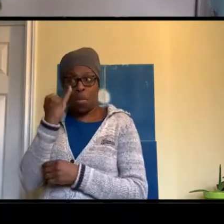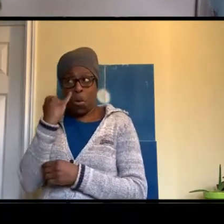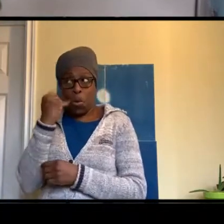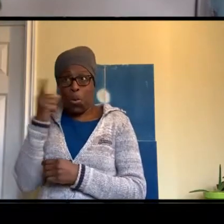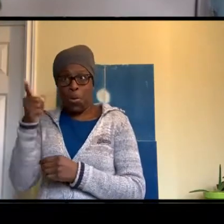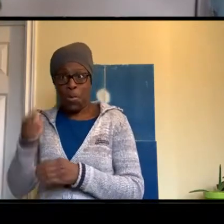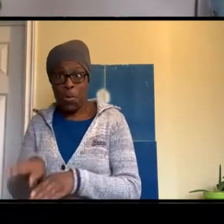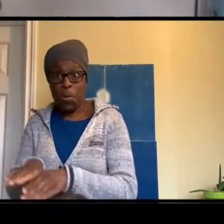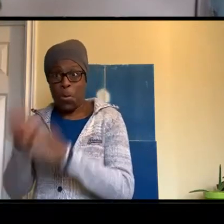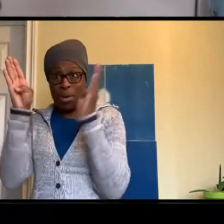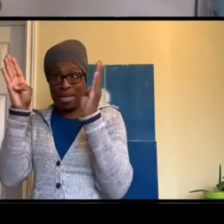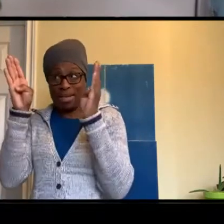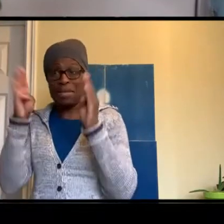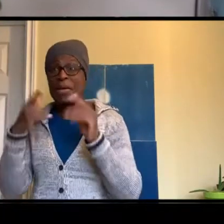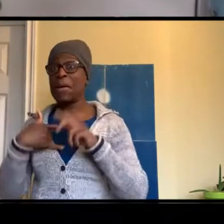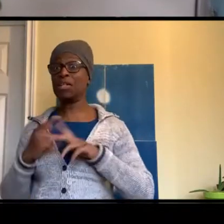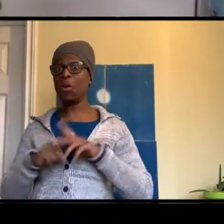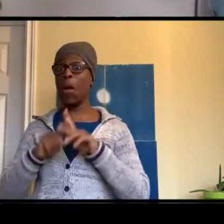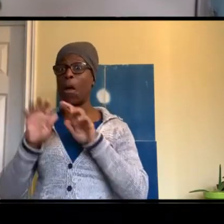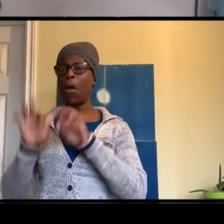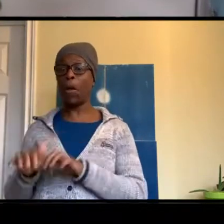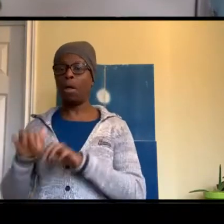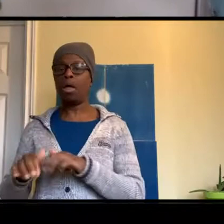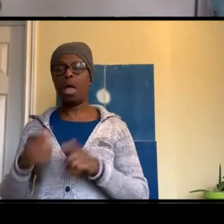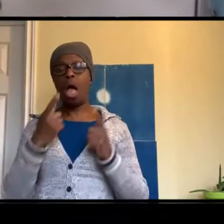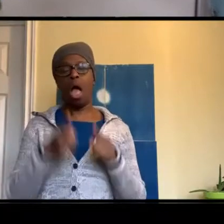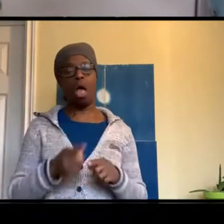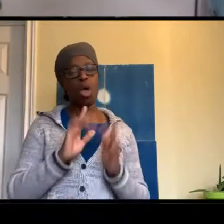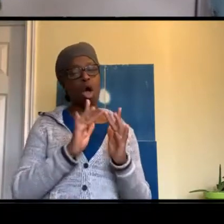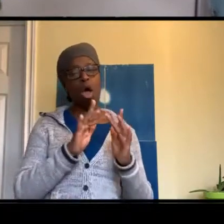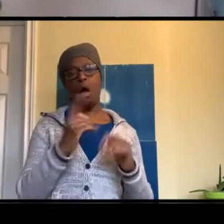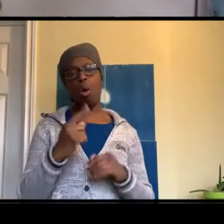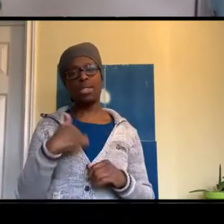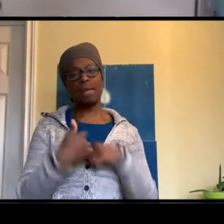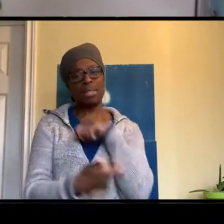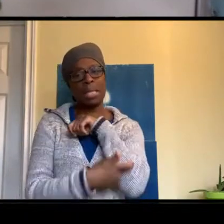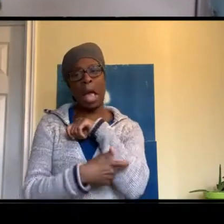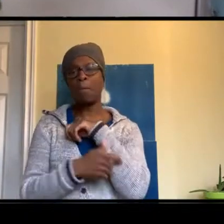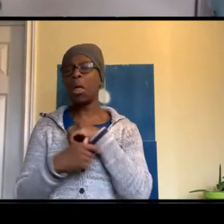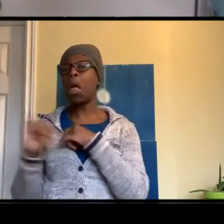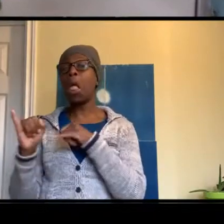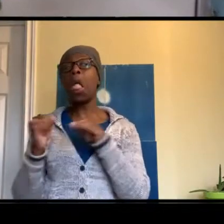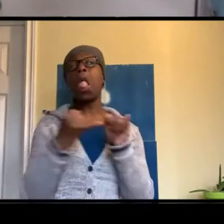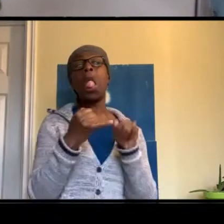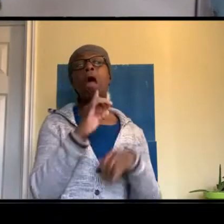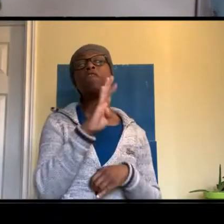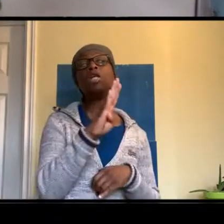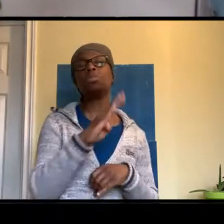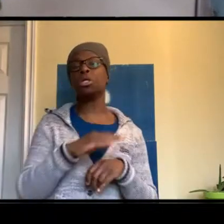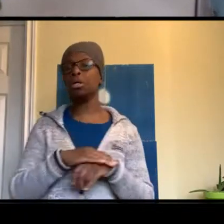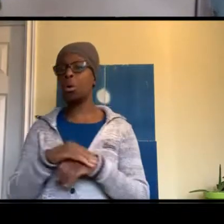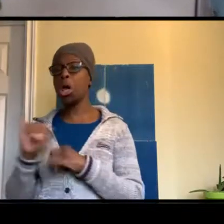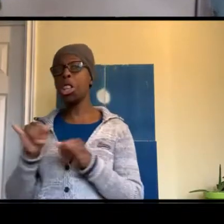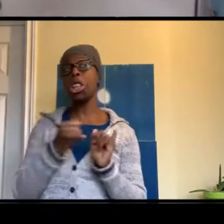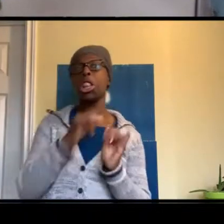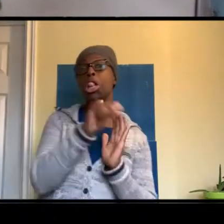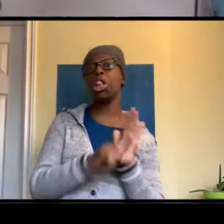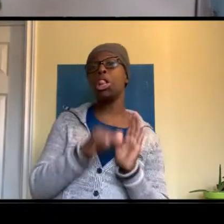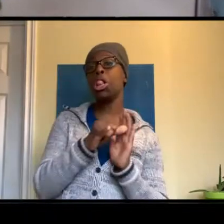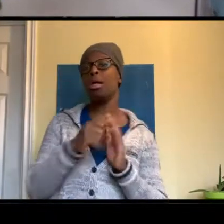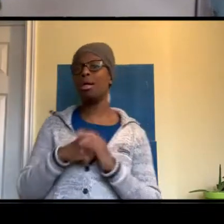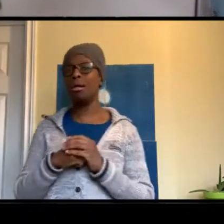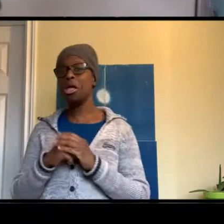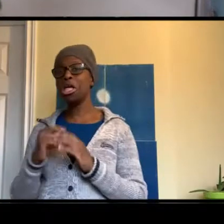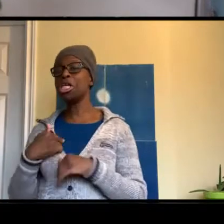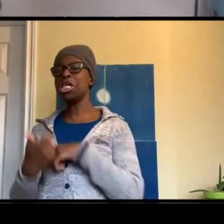into airplane mode, so you know that you're not going to be tempted to go look up a YouTube video, or you're not going to be tempted to sort